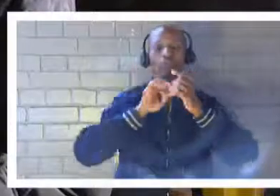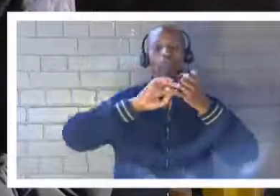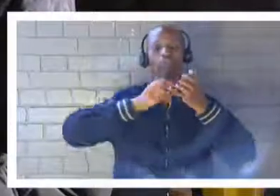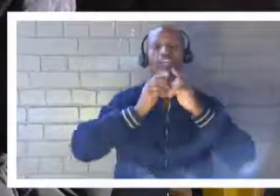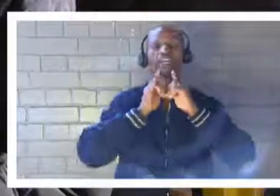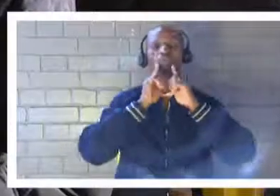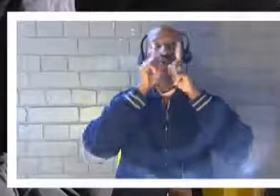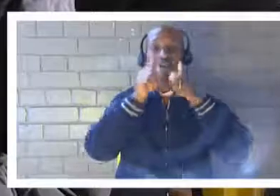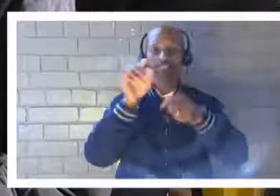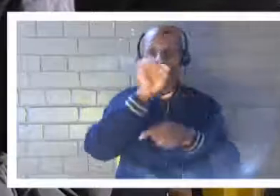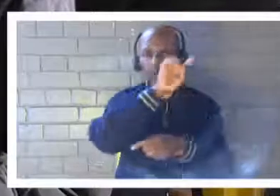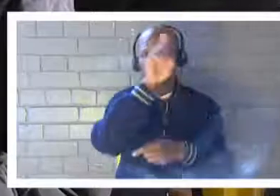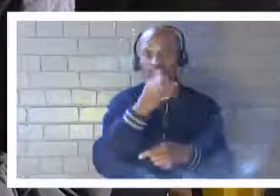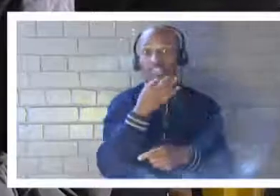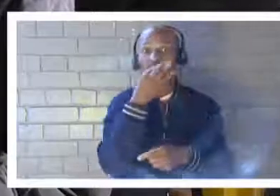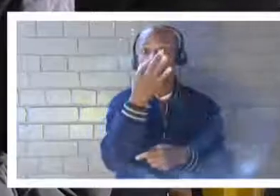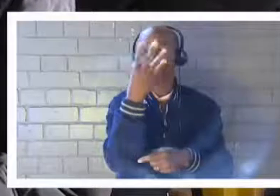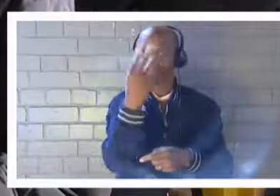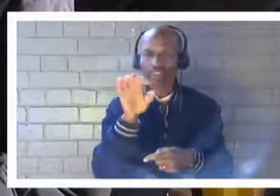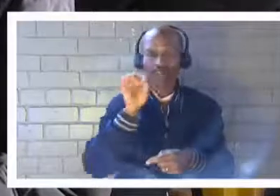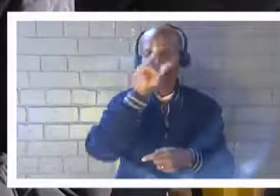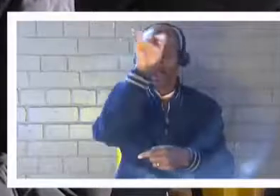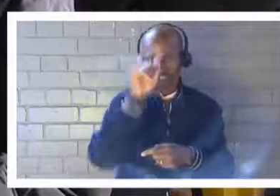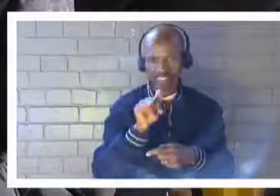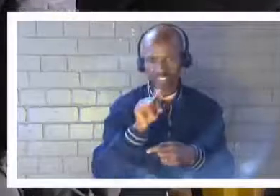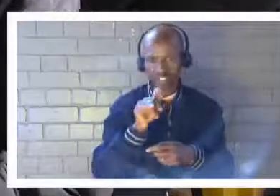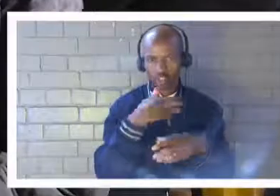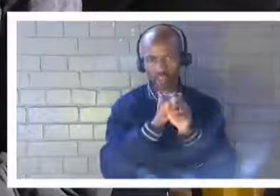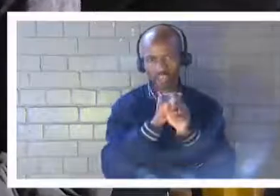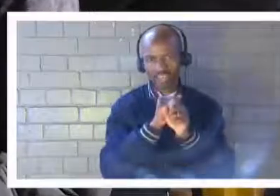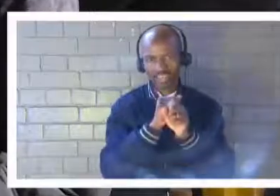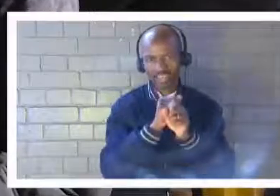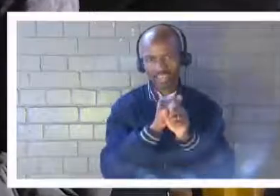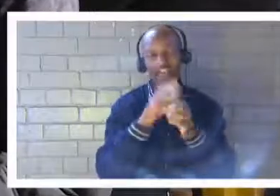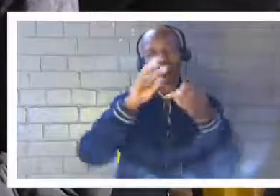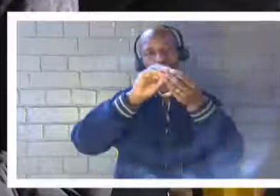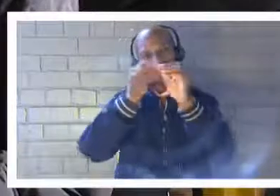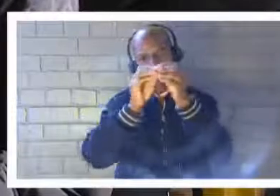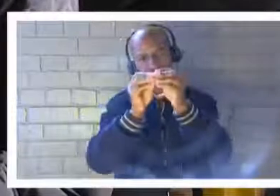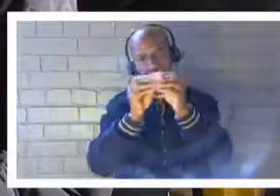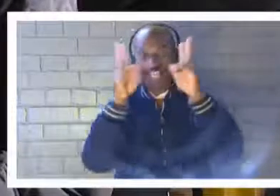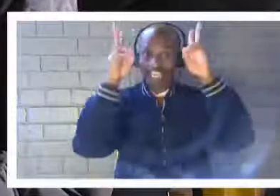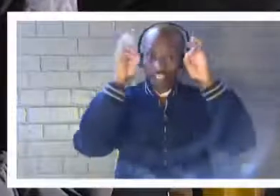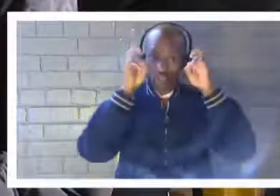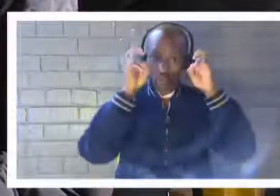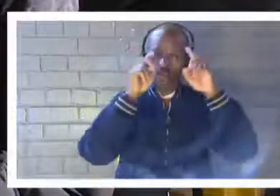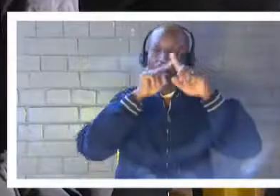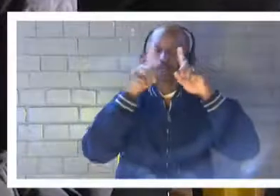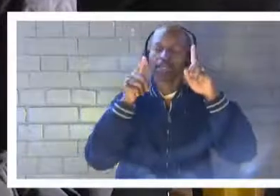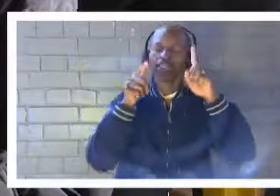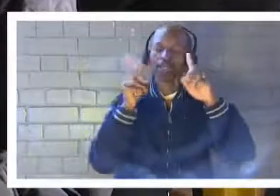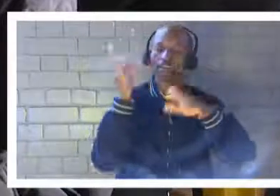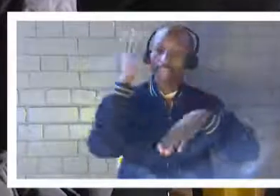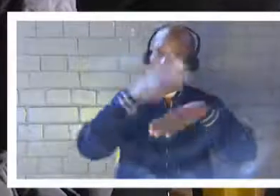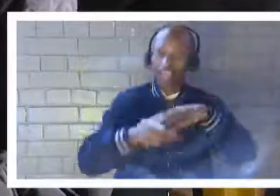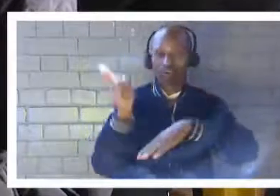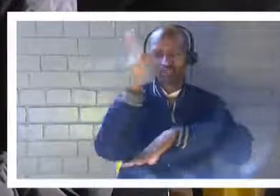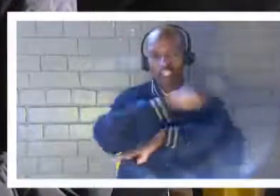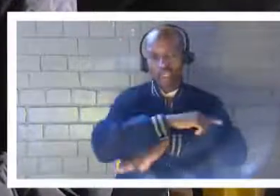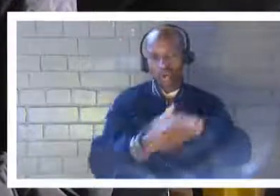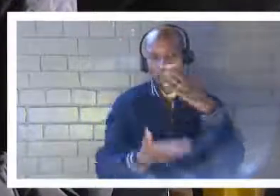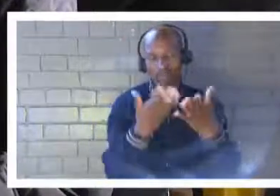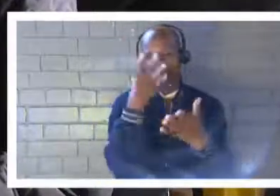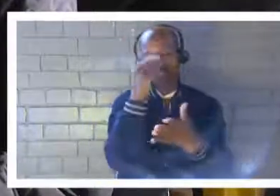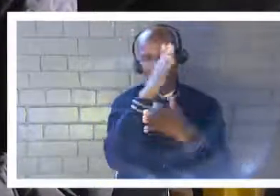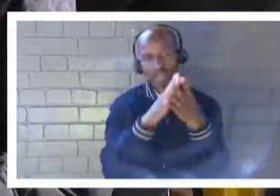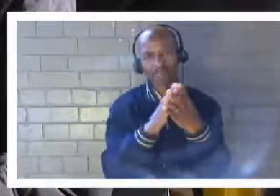we try to answer the question of saying, do we have a capacity to attend to the minor maintenance issues? Whilst at every day, probably we might be lacking